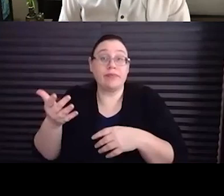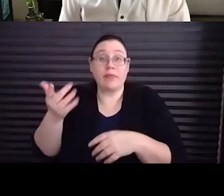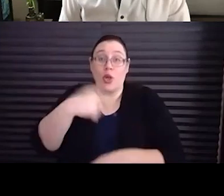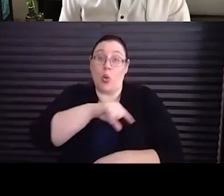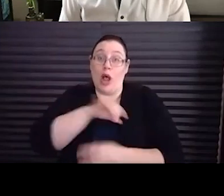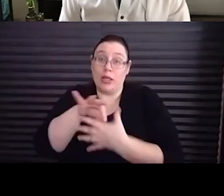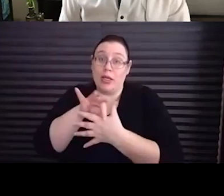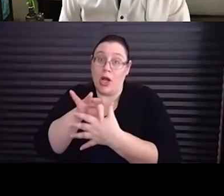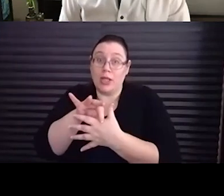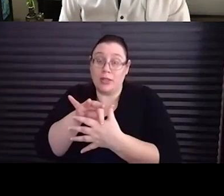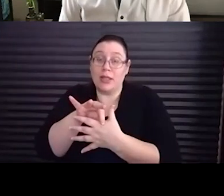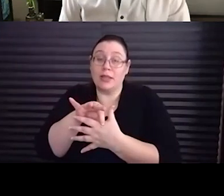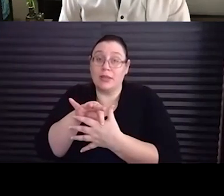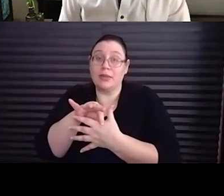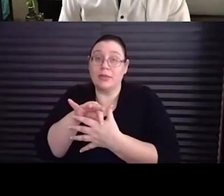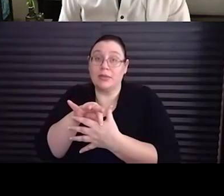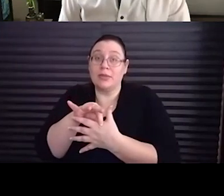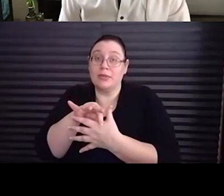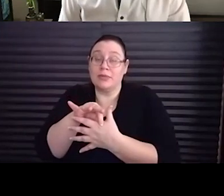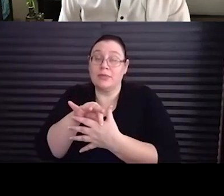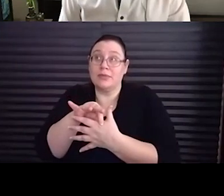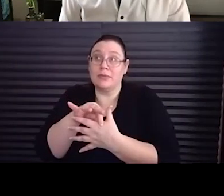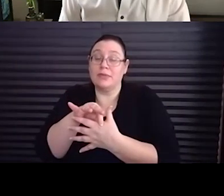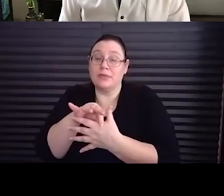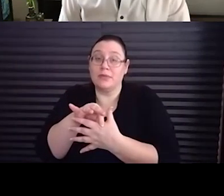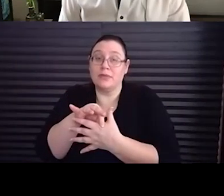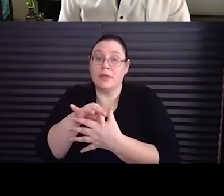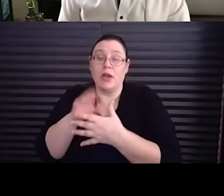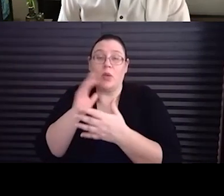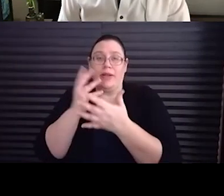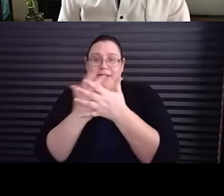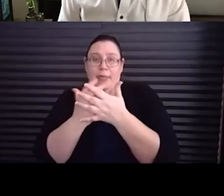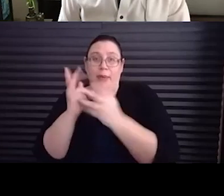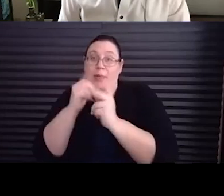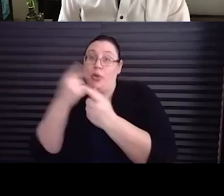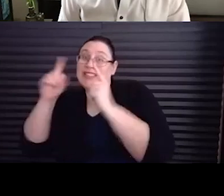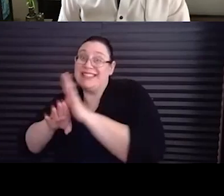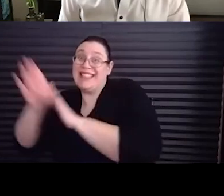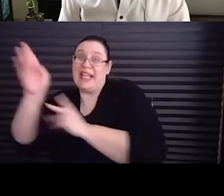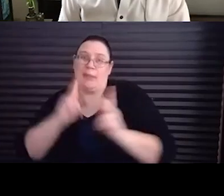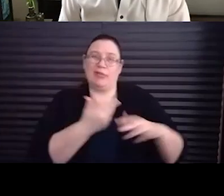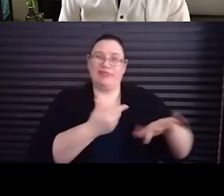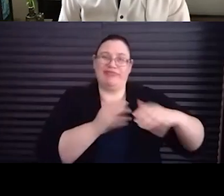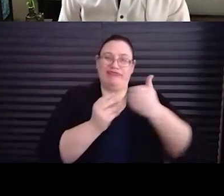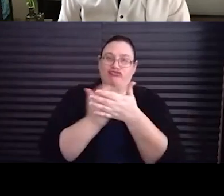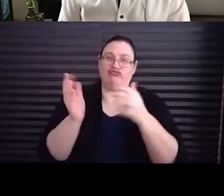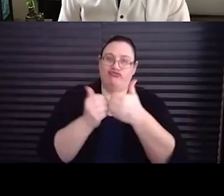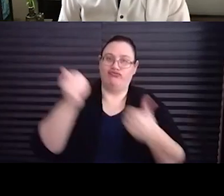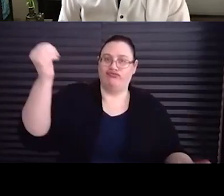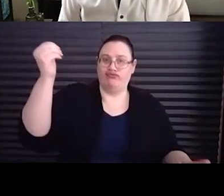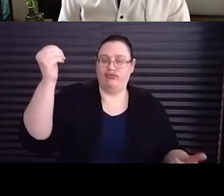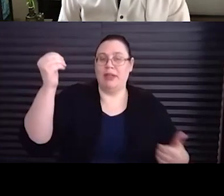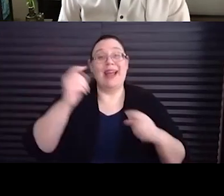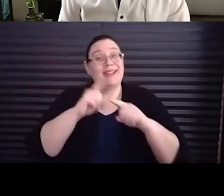content is going to separate the wheat from the chaff is the idea. And it is the difference between the pages